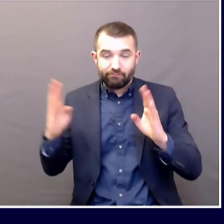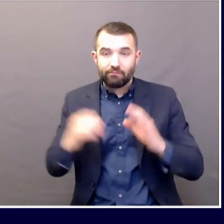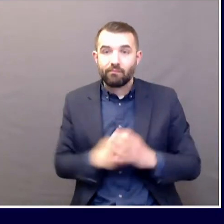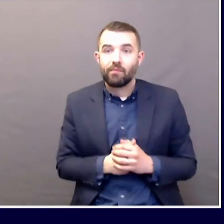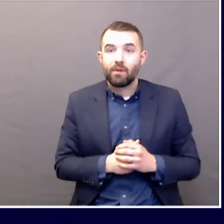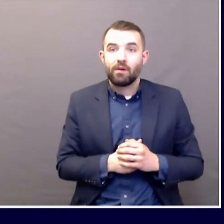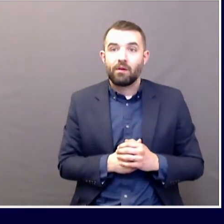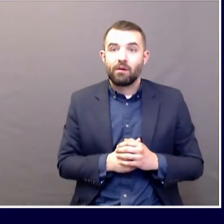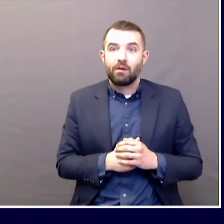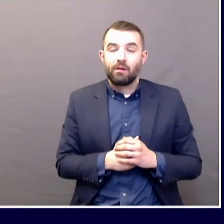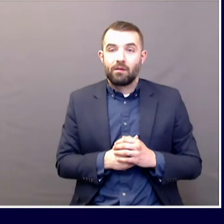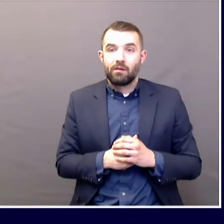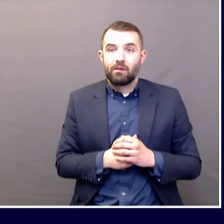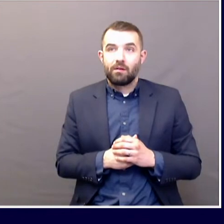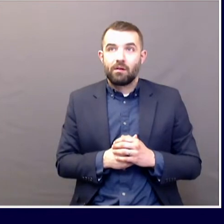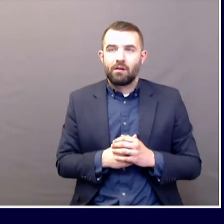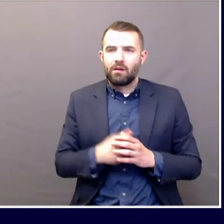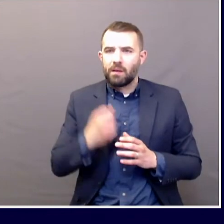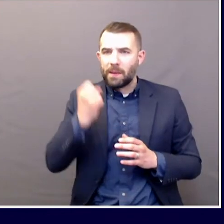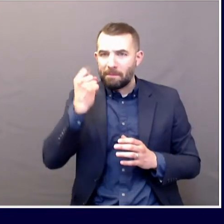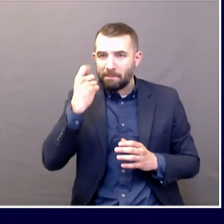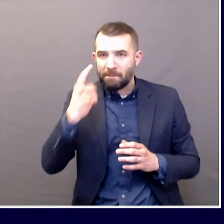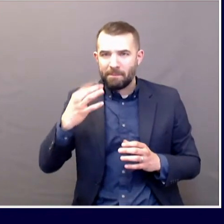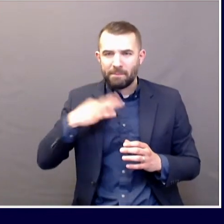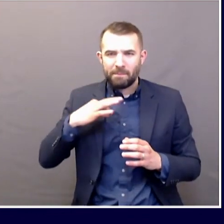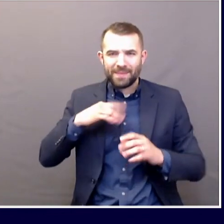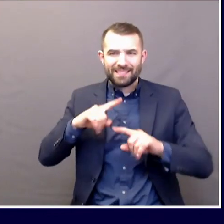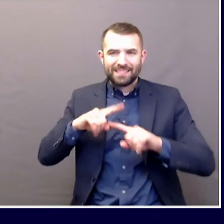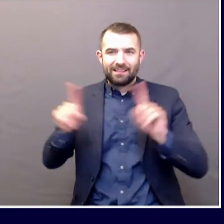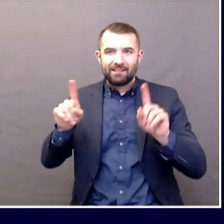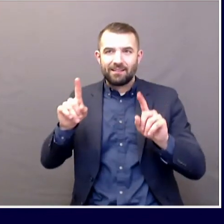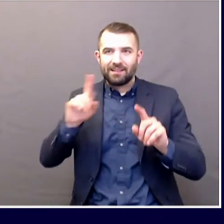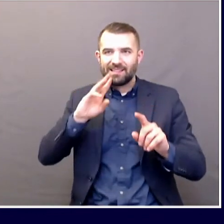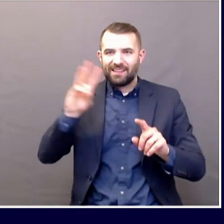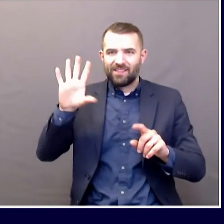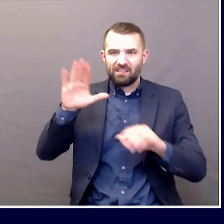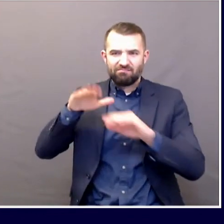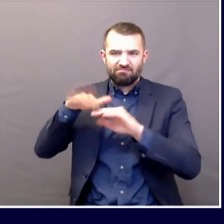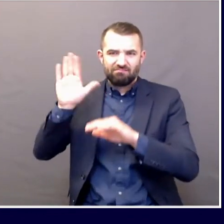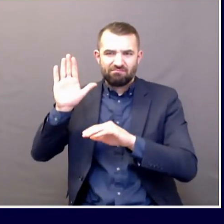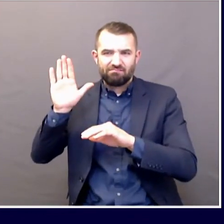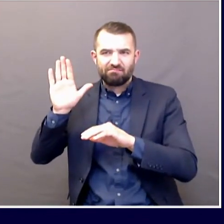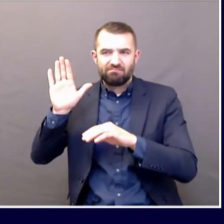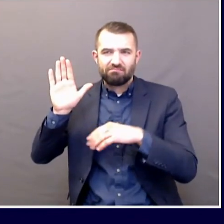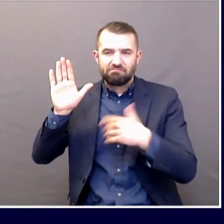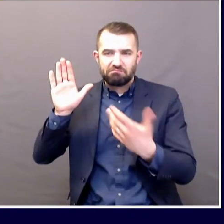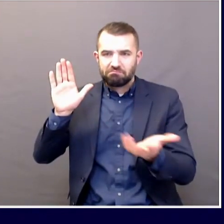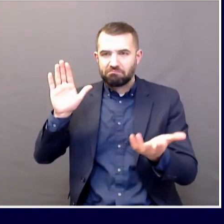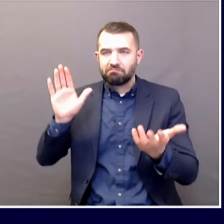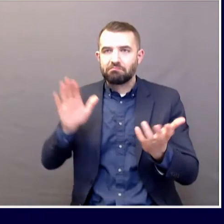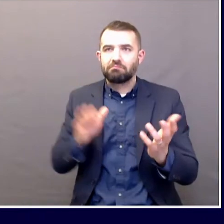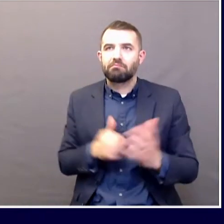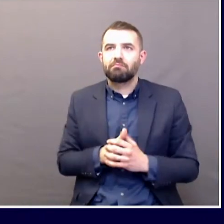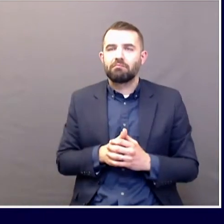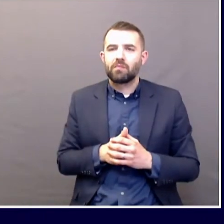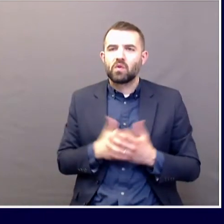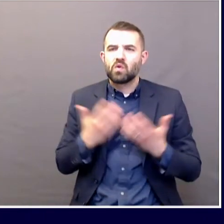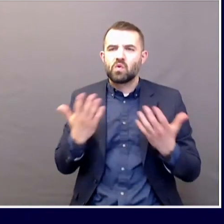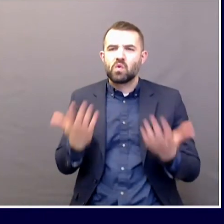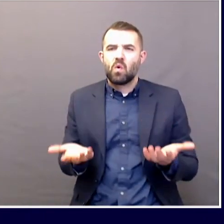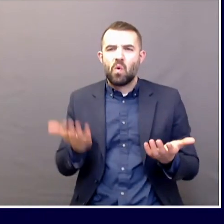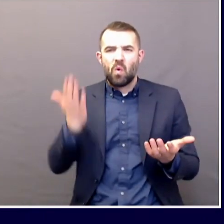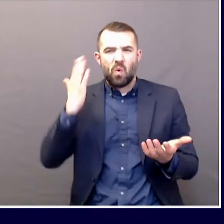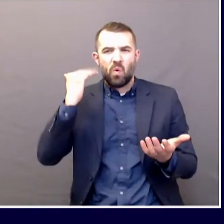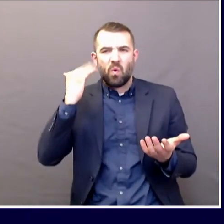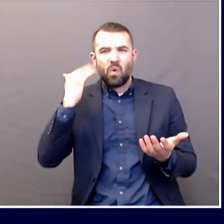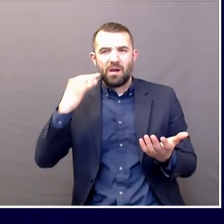with the general population, and they're wondering why Maine made that decision, since people in their 60s and even some in their 50s have